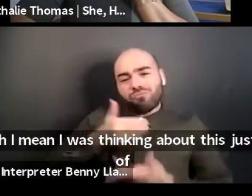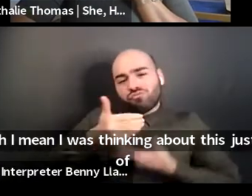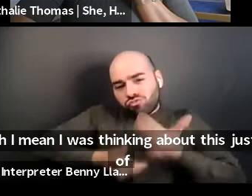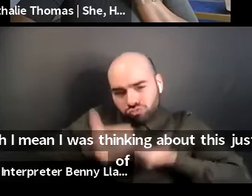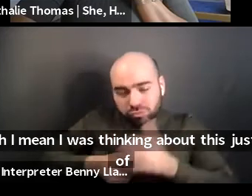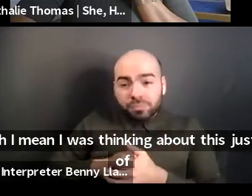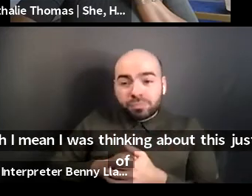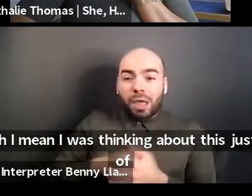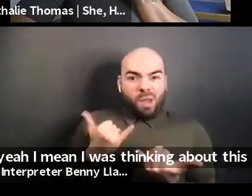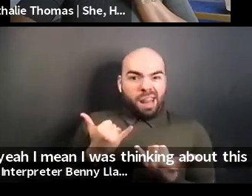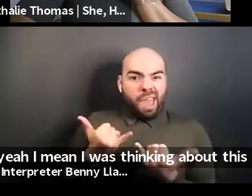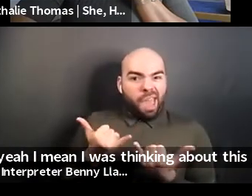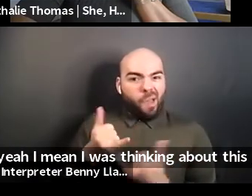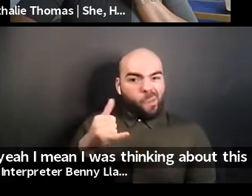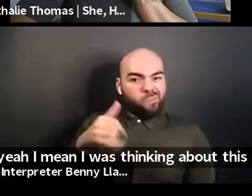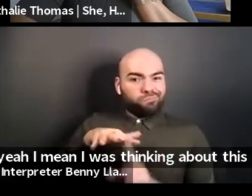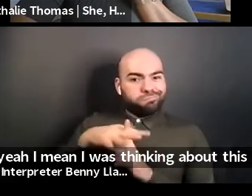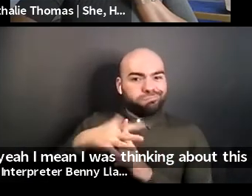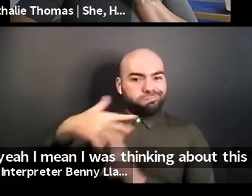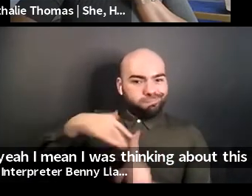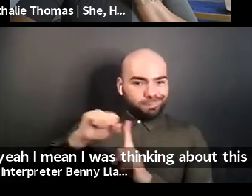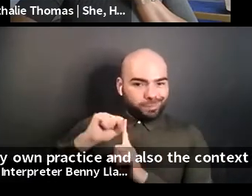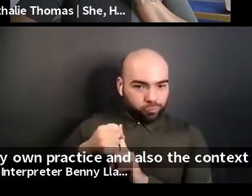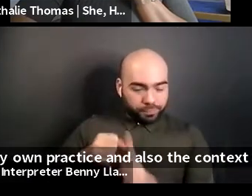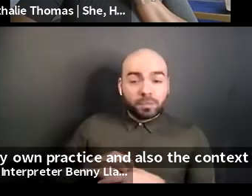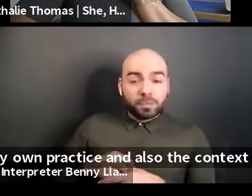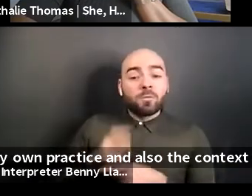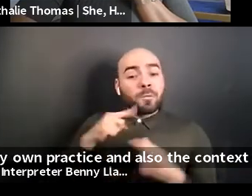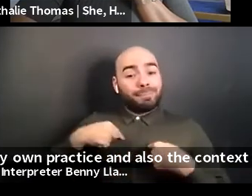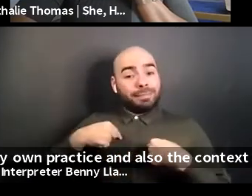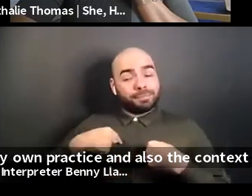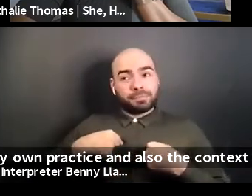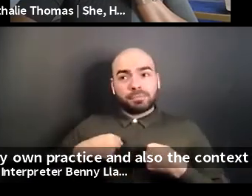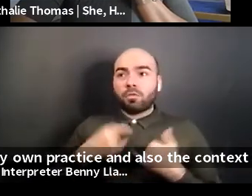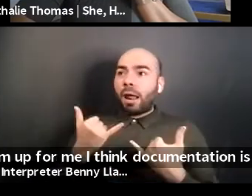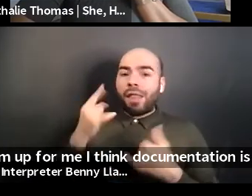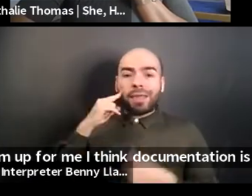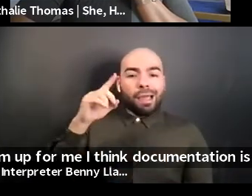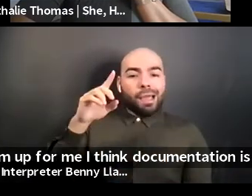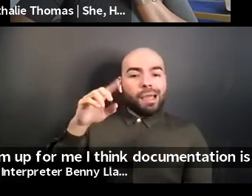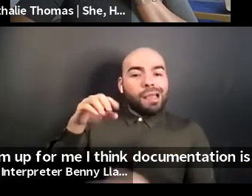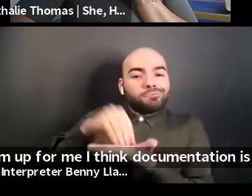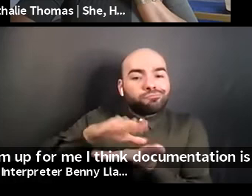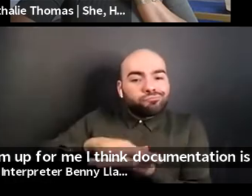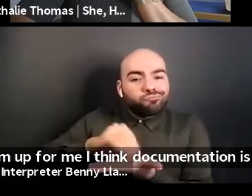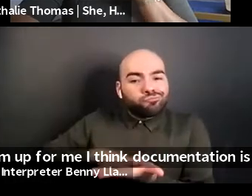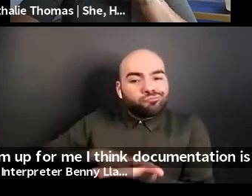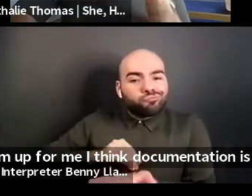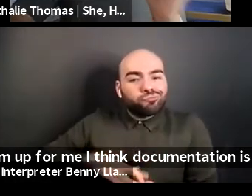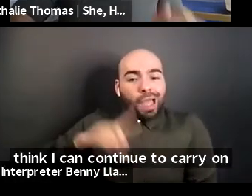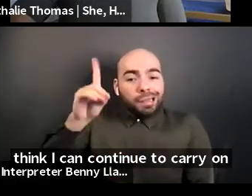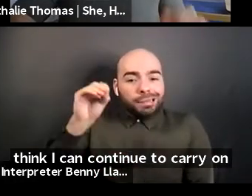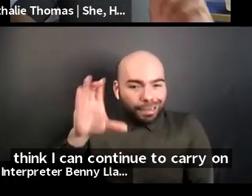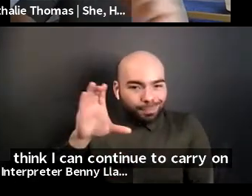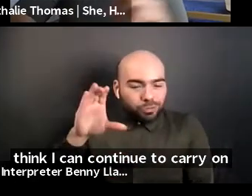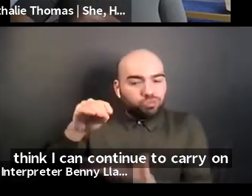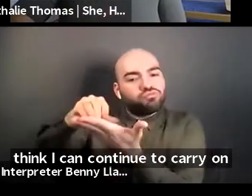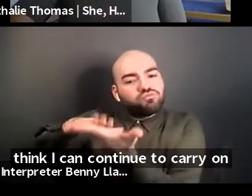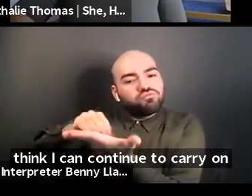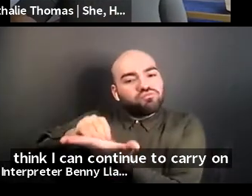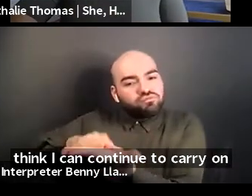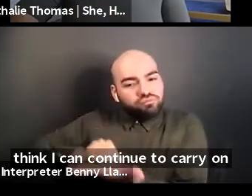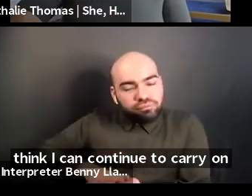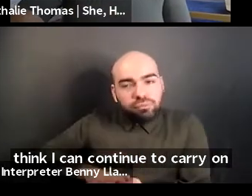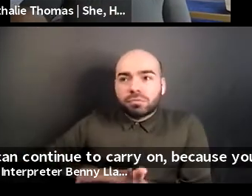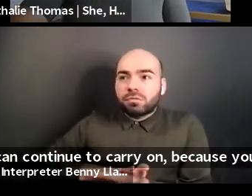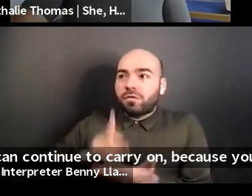now. And for me, I think documentation is where I think I can continue to carry on, because you